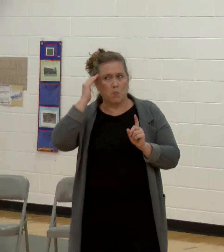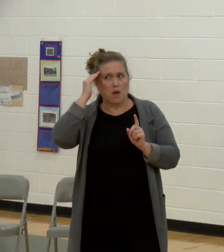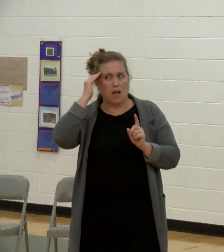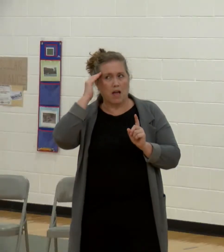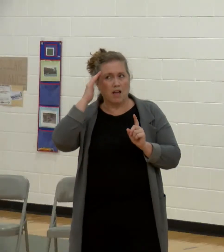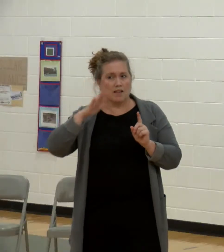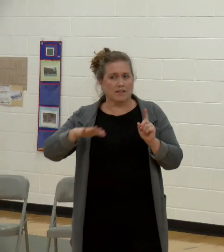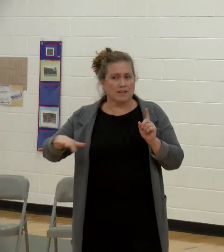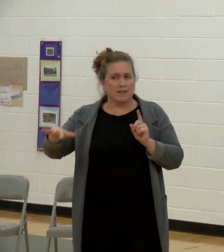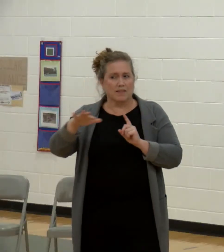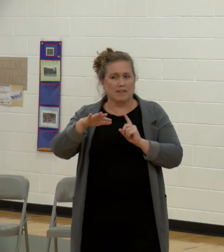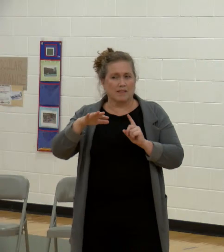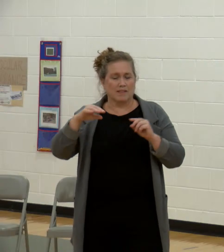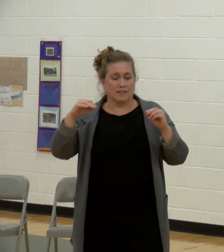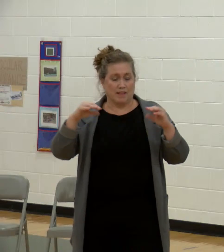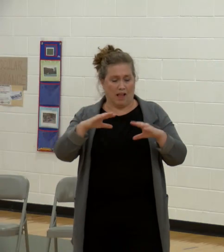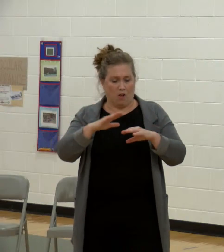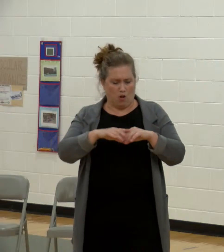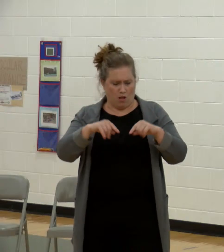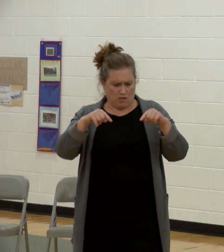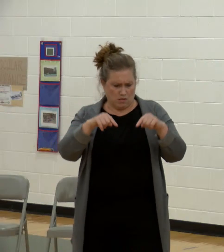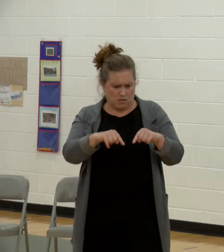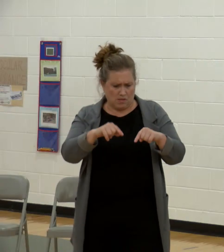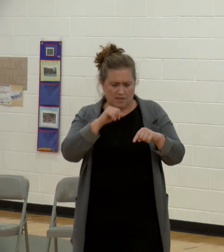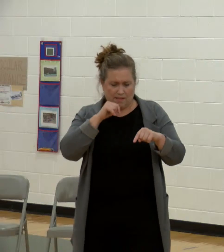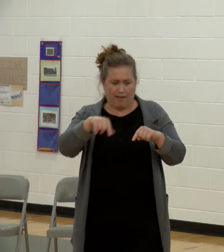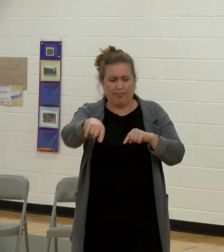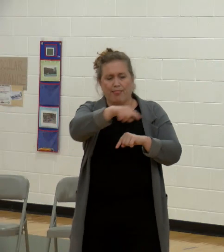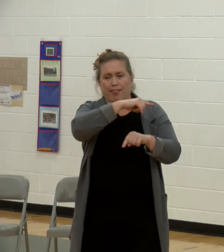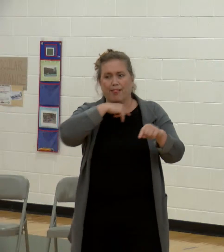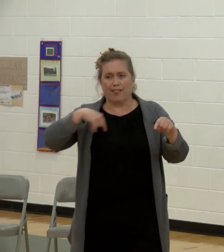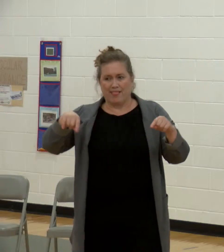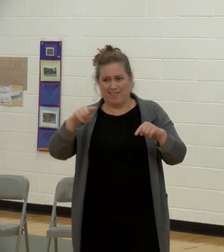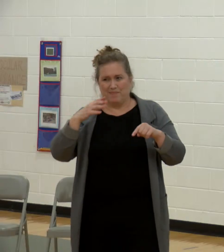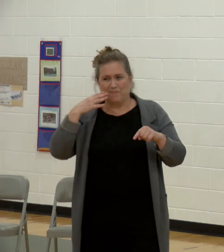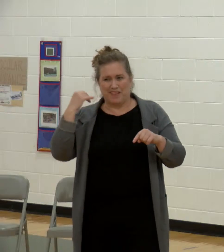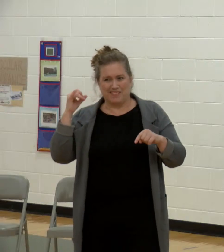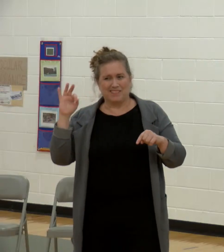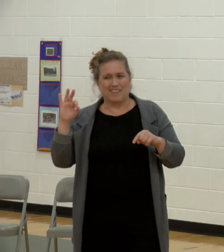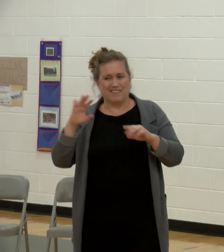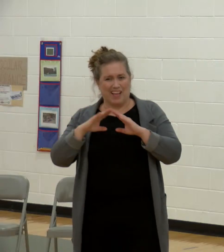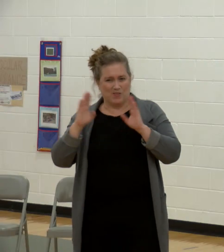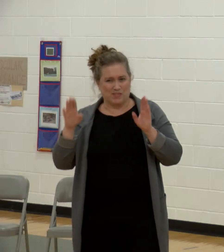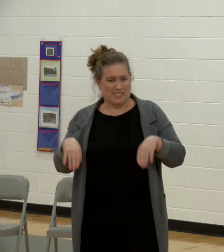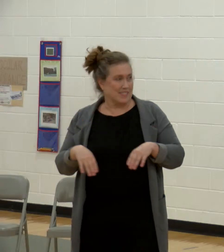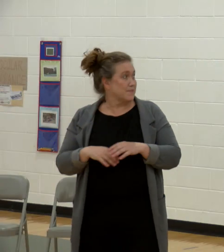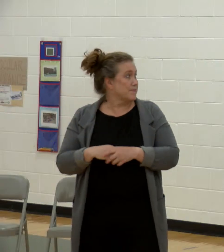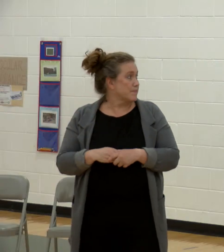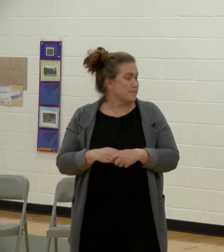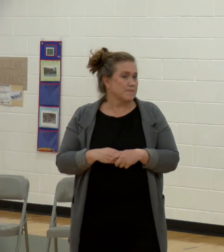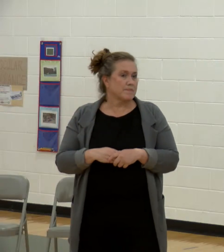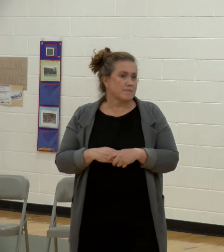the light focused in the places where it is needed and not trespassing where it's not.